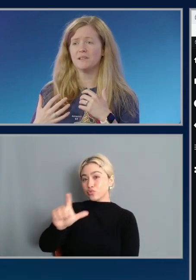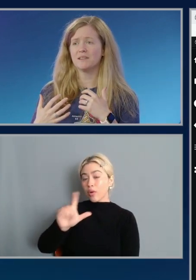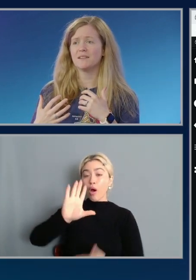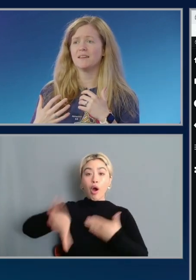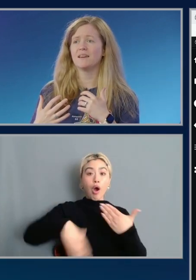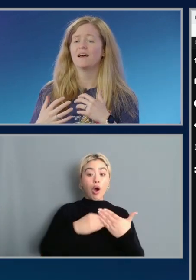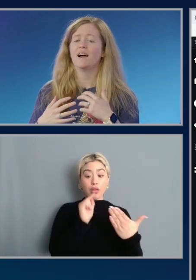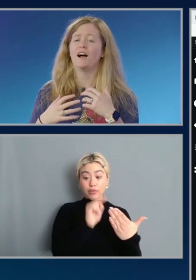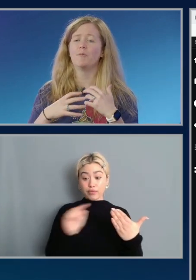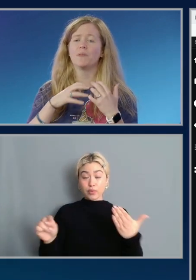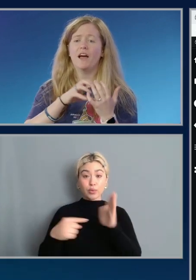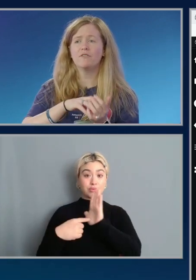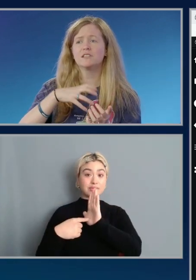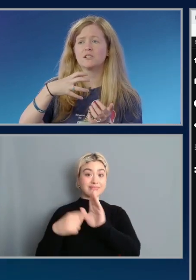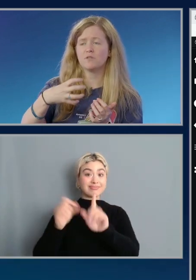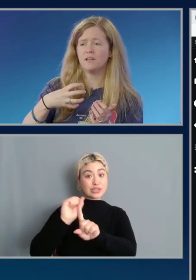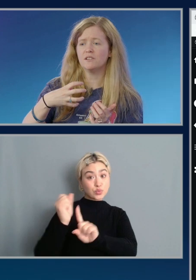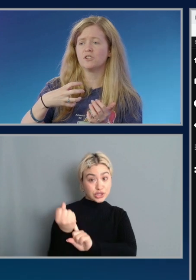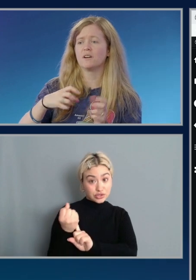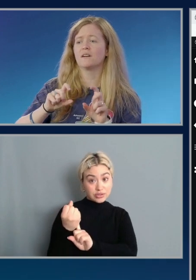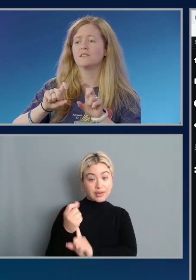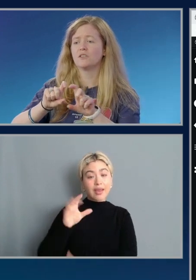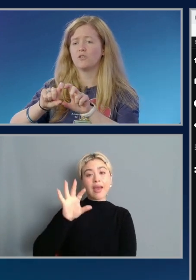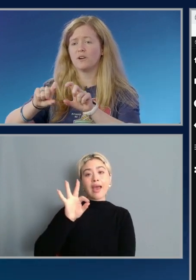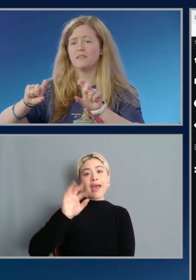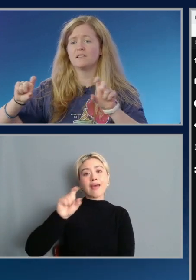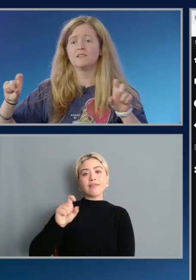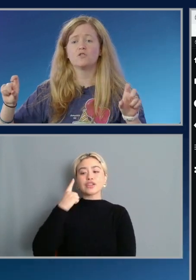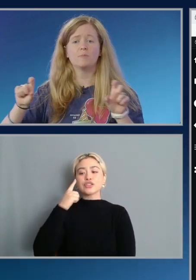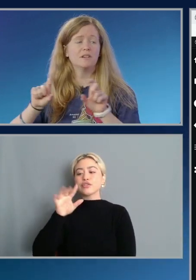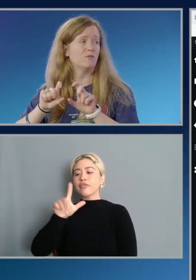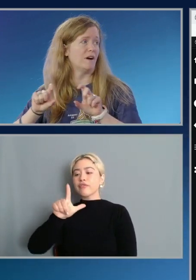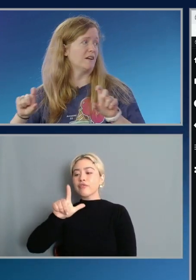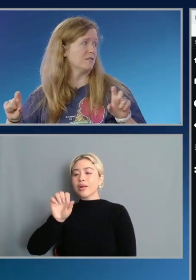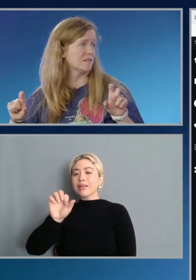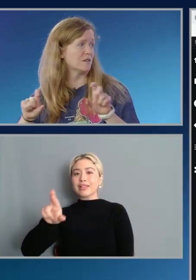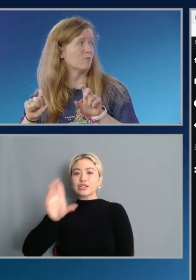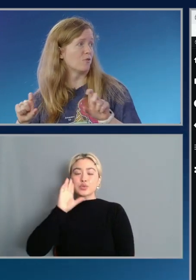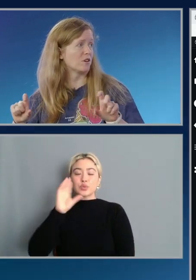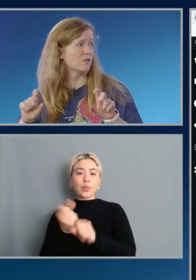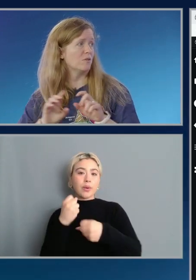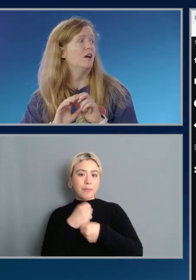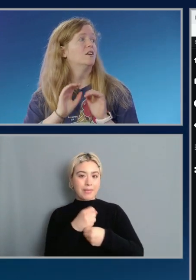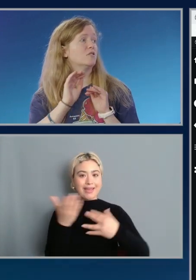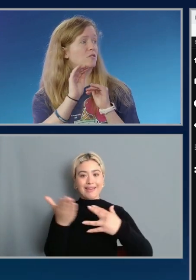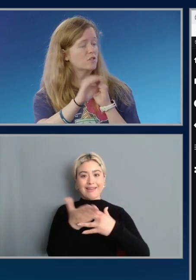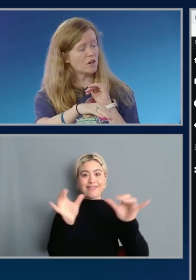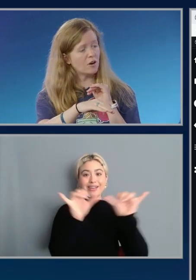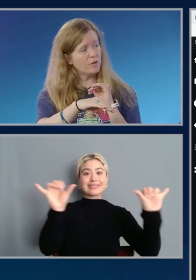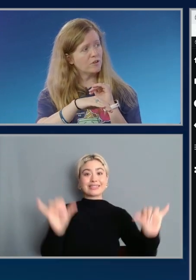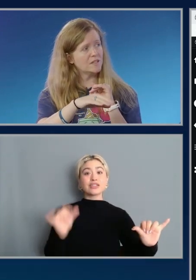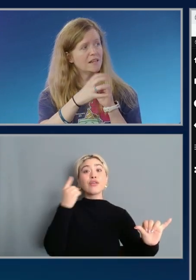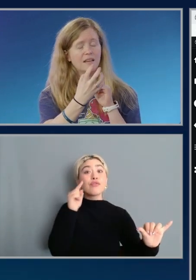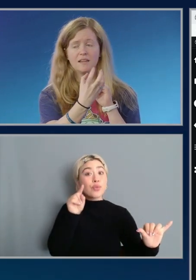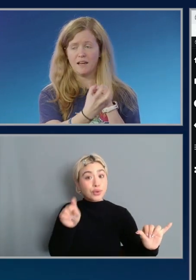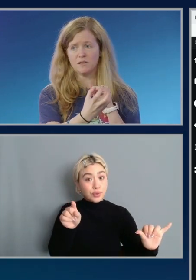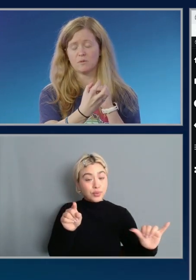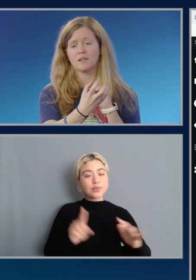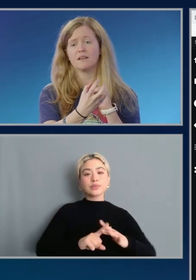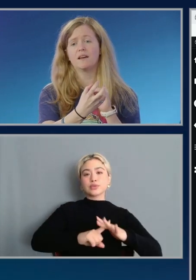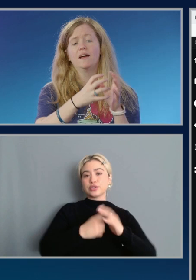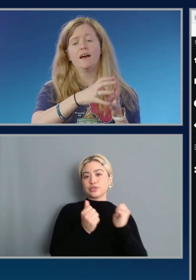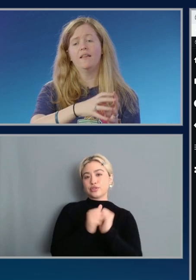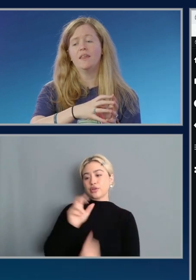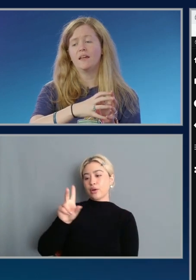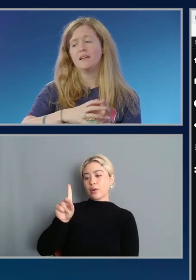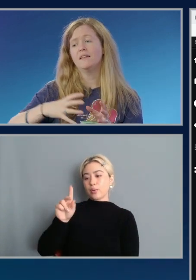cases, basically, FSX for Lustre is going to create this distributed file system for you. So you start with your data in